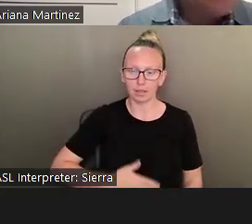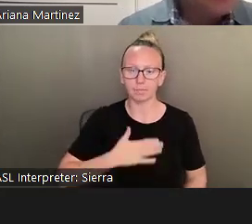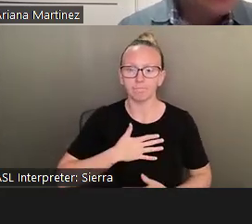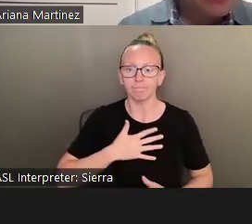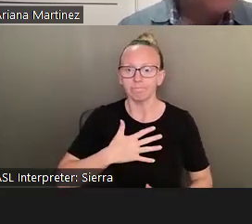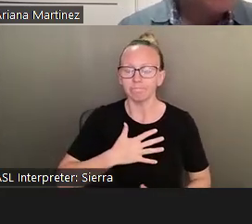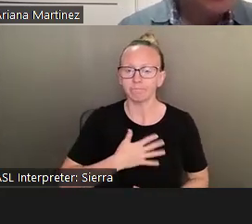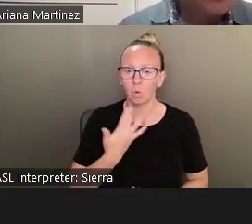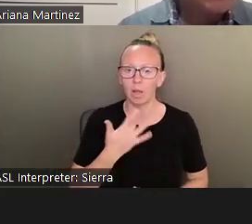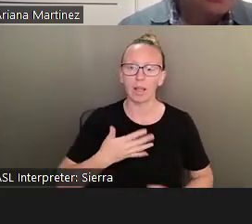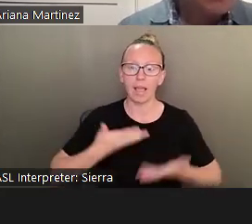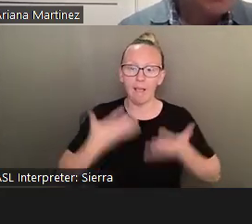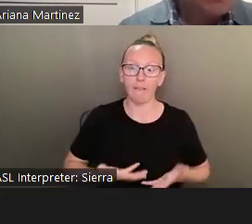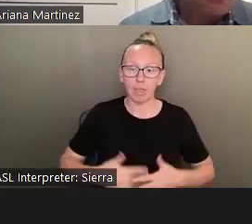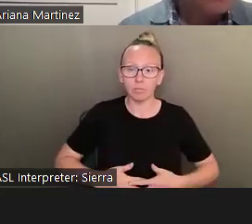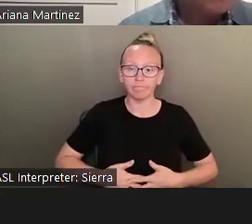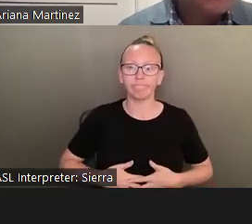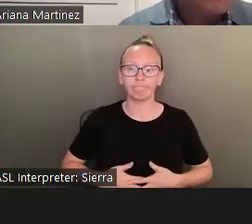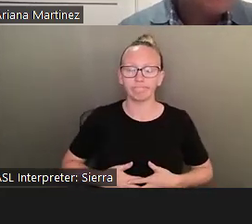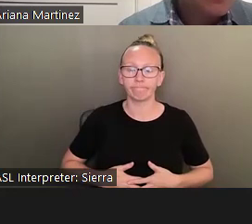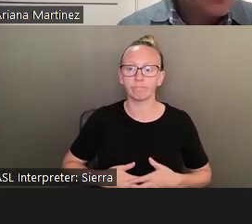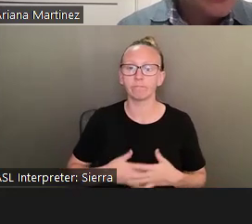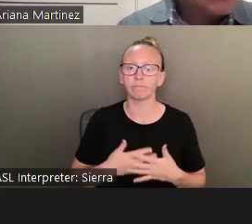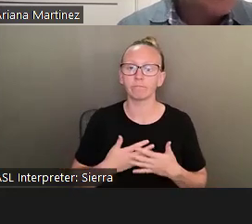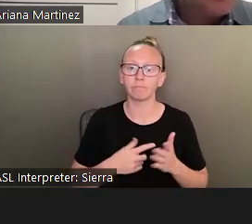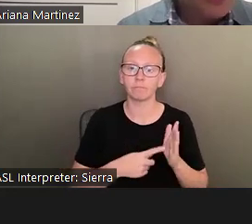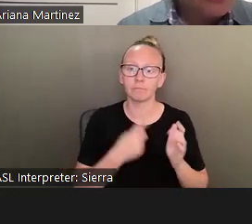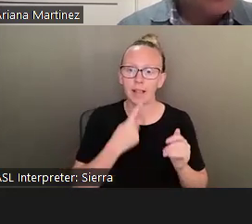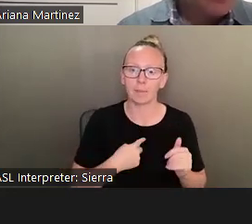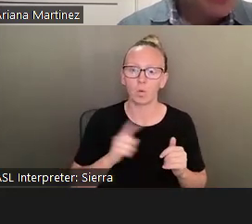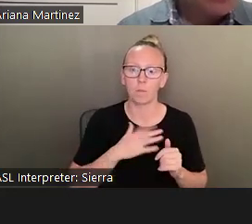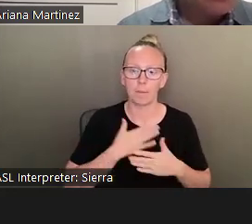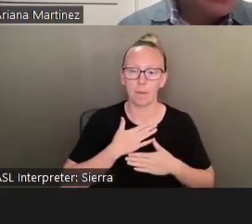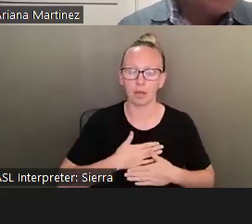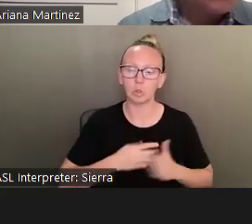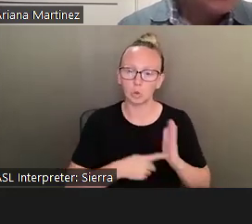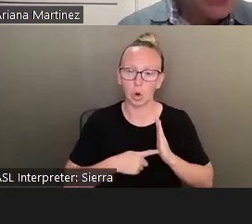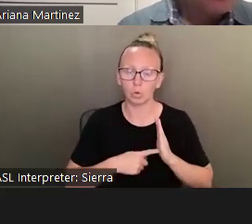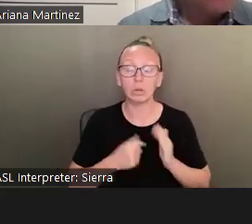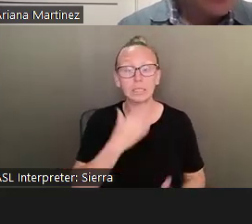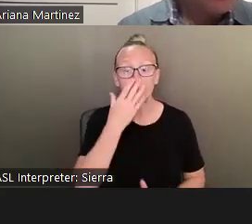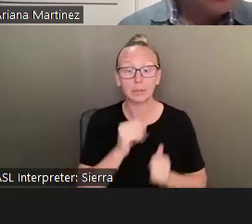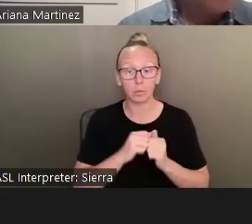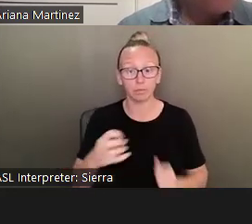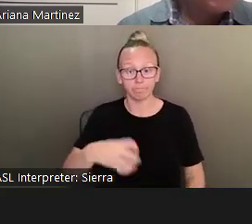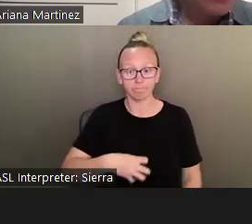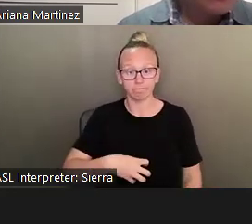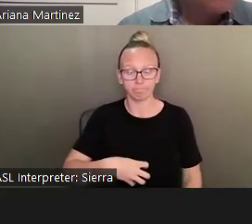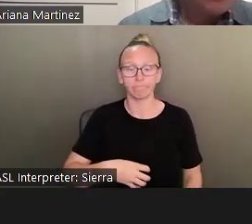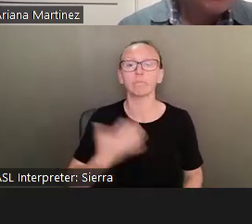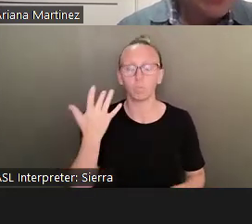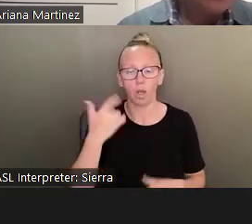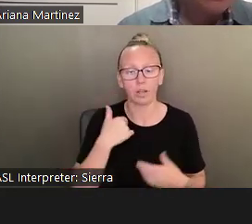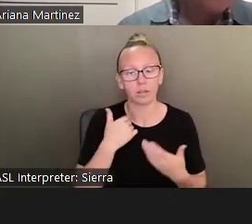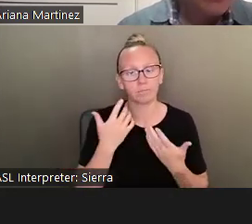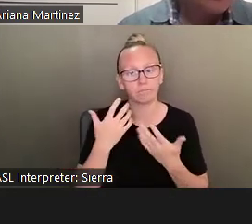its heaviness anchors me and tells me where my body is. I sleep with granite on my belly because I sat with family on mountainsides